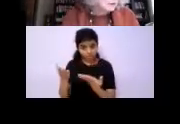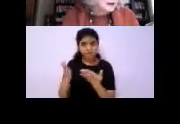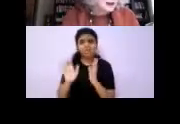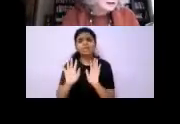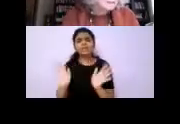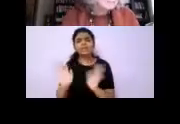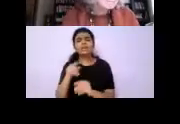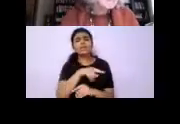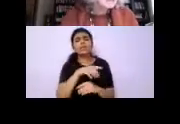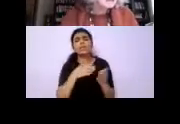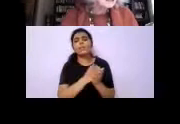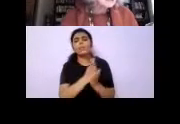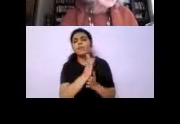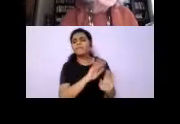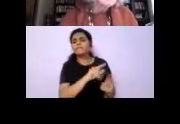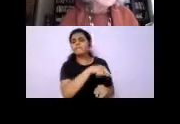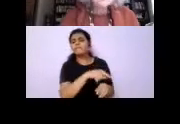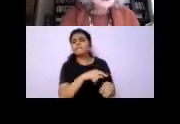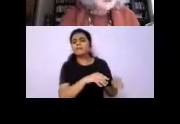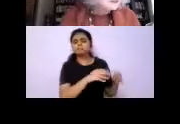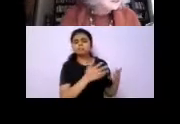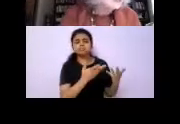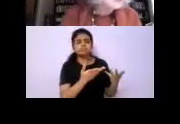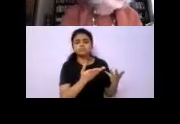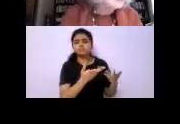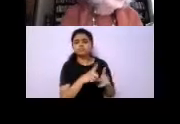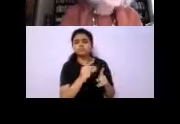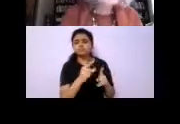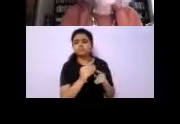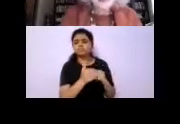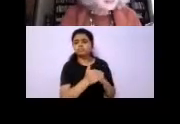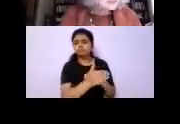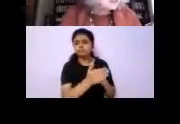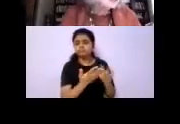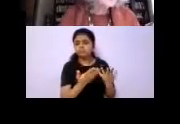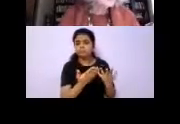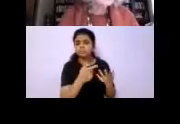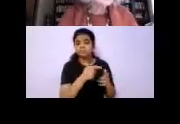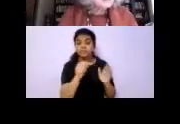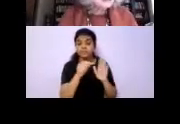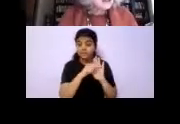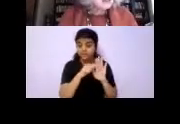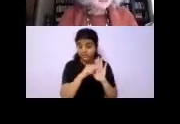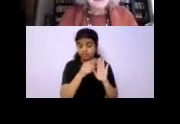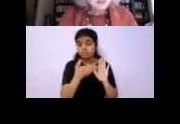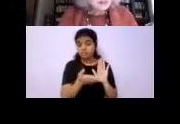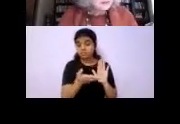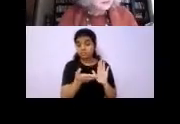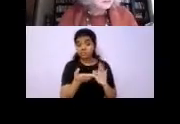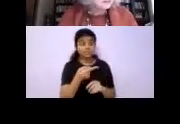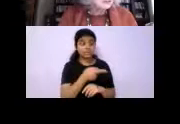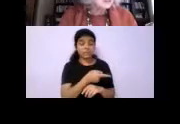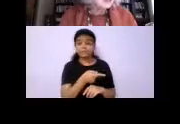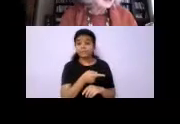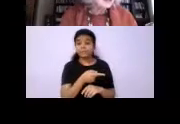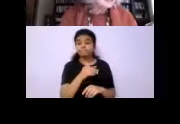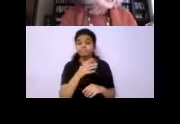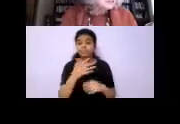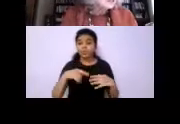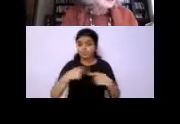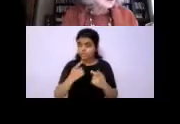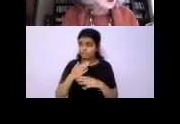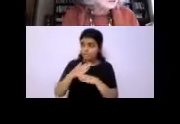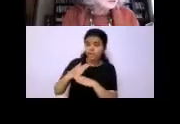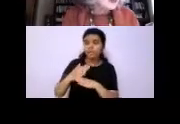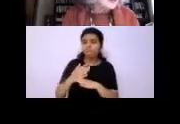own way. Not only does this view disadvantage those least able to fend for themselves, shifting